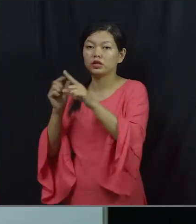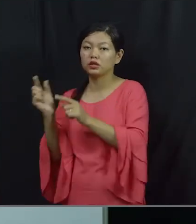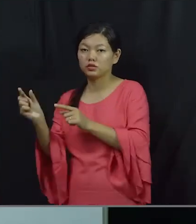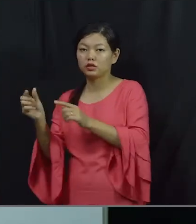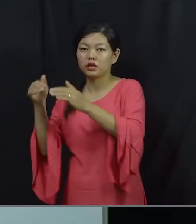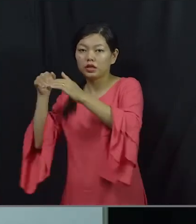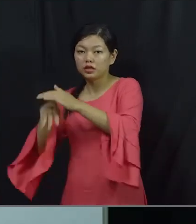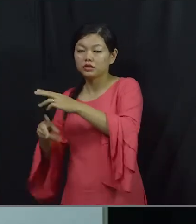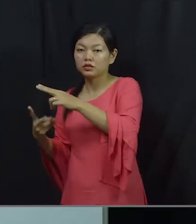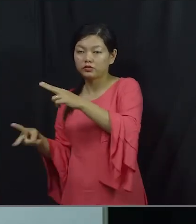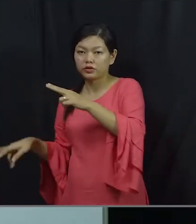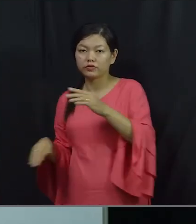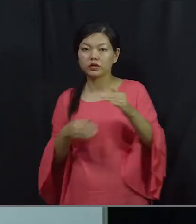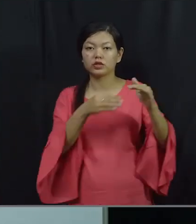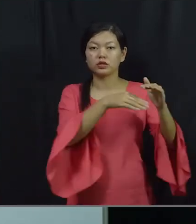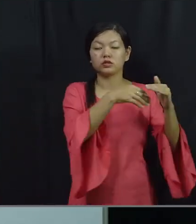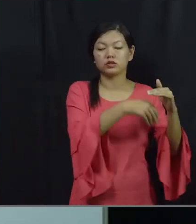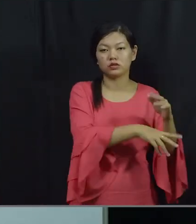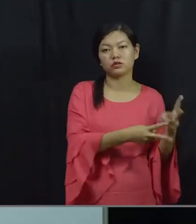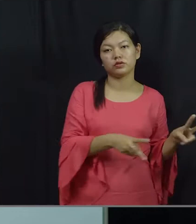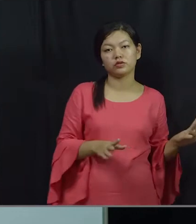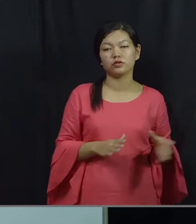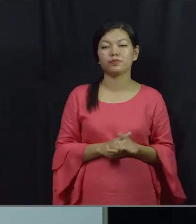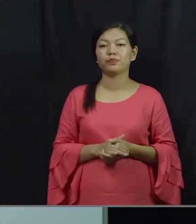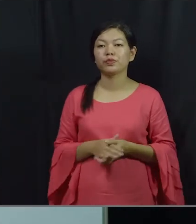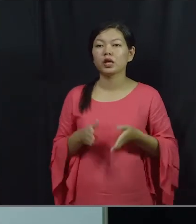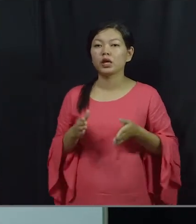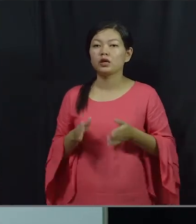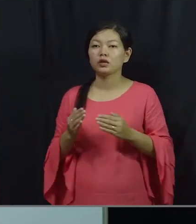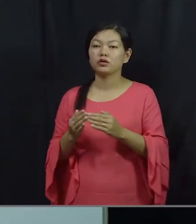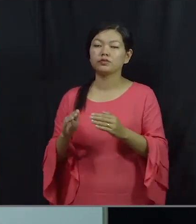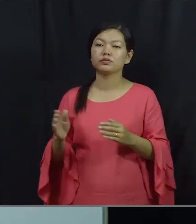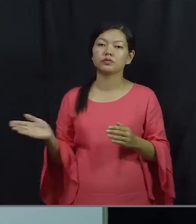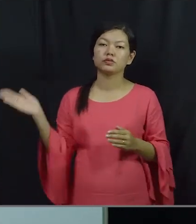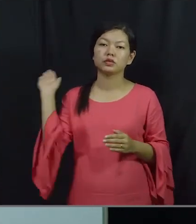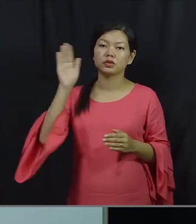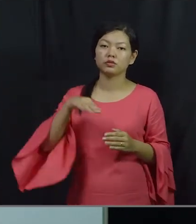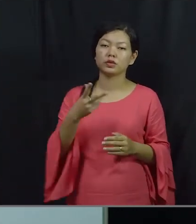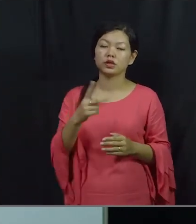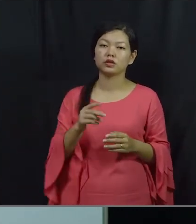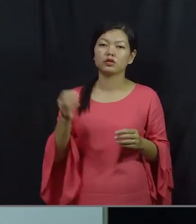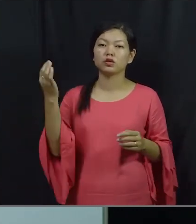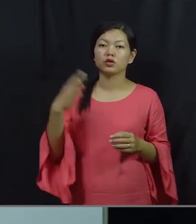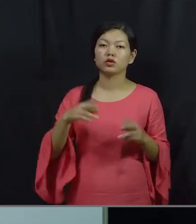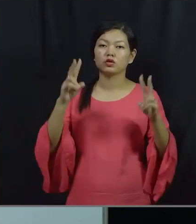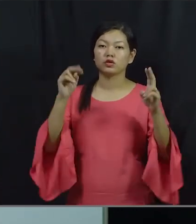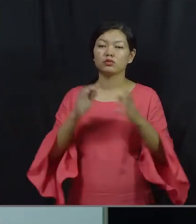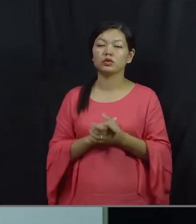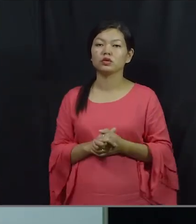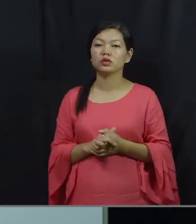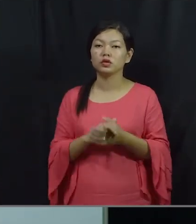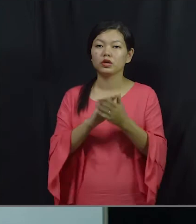so I want to take this history of commerce in India. How did commerce came